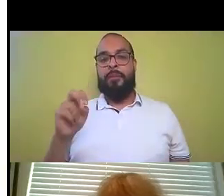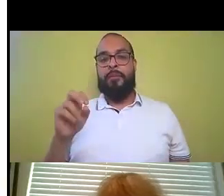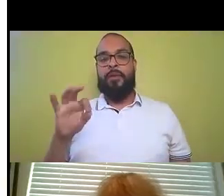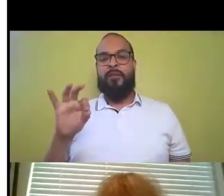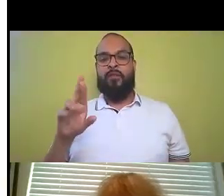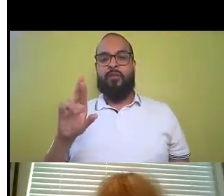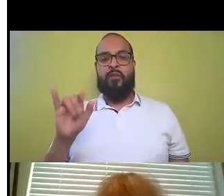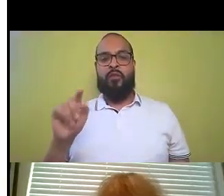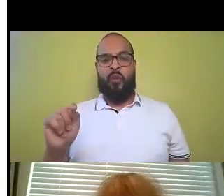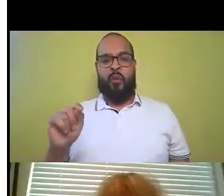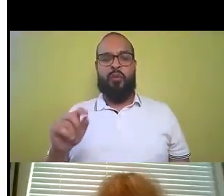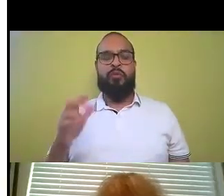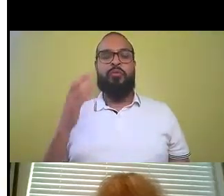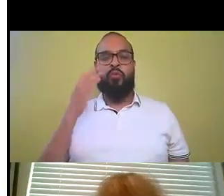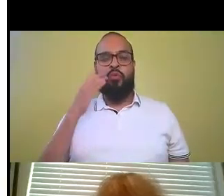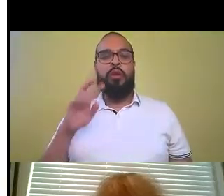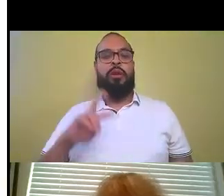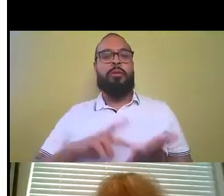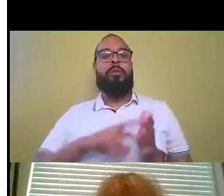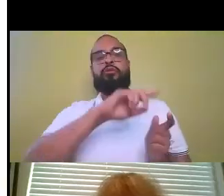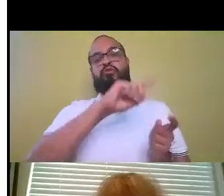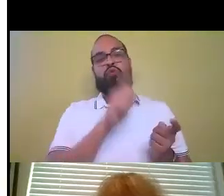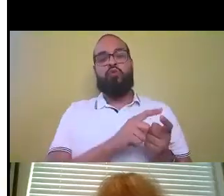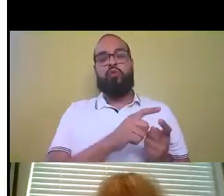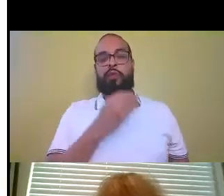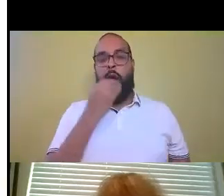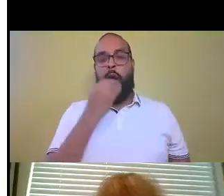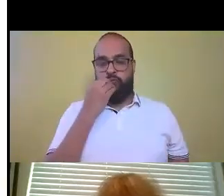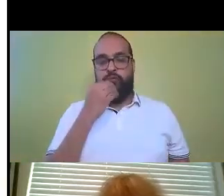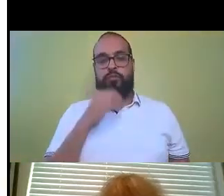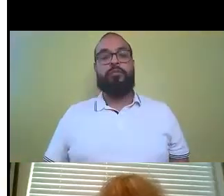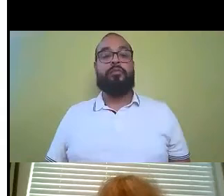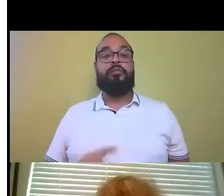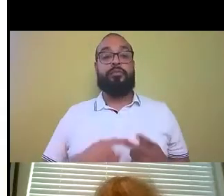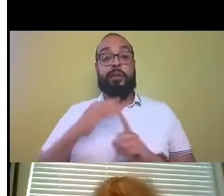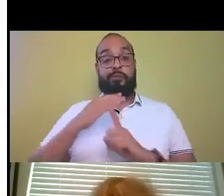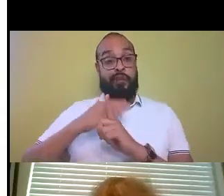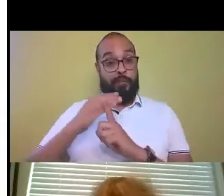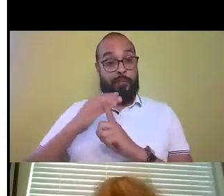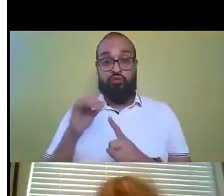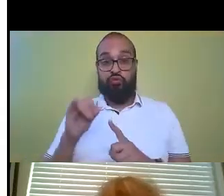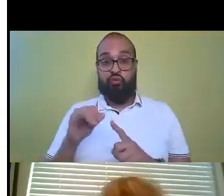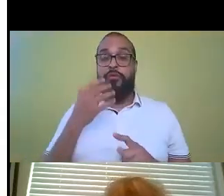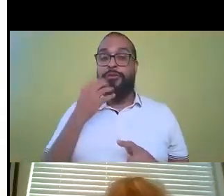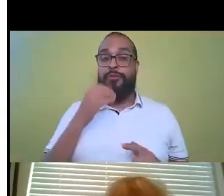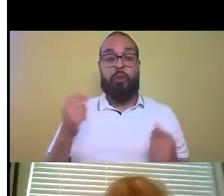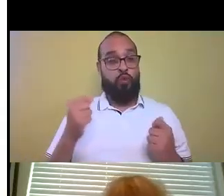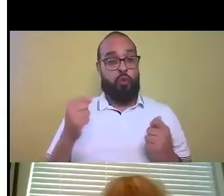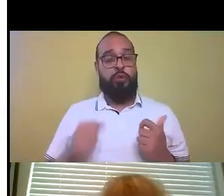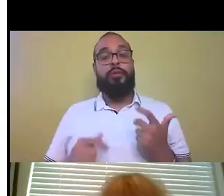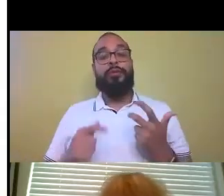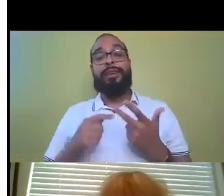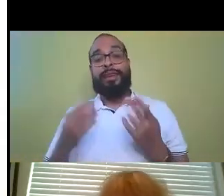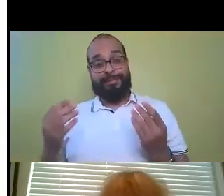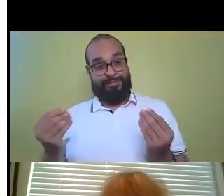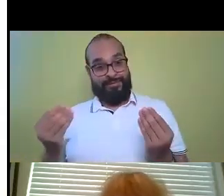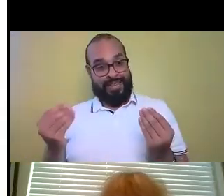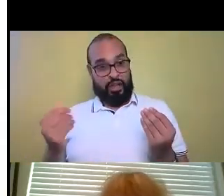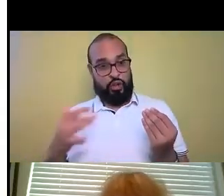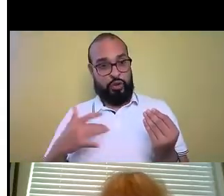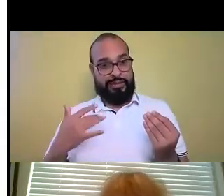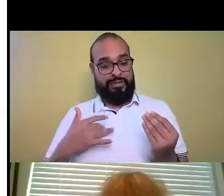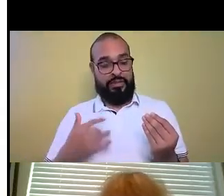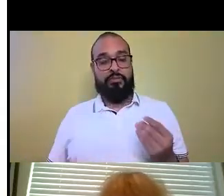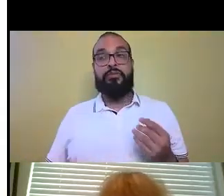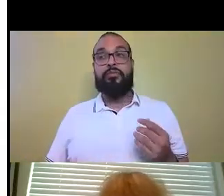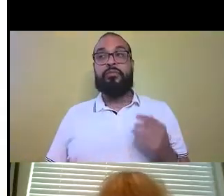suck when they're doing that. And then temperatures, and then we talked about textures. But then also, yes, the thinking is, if you do go